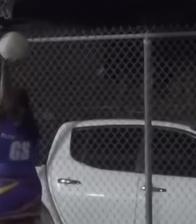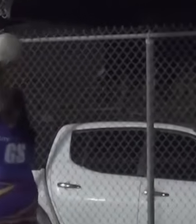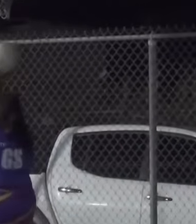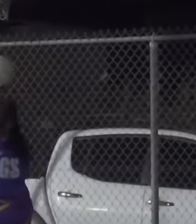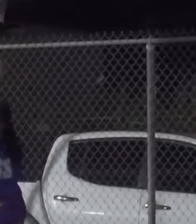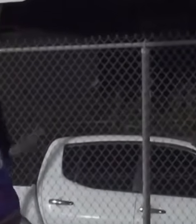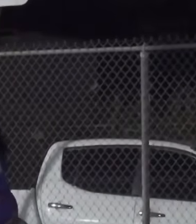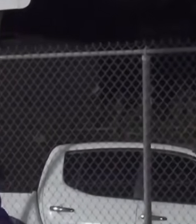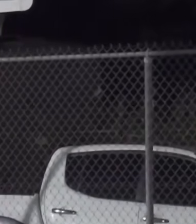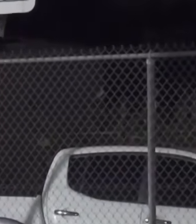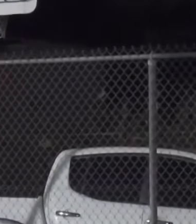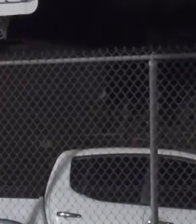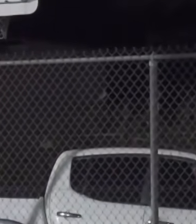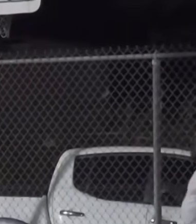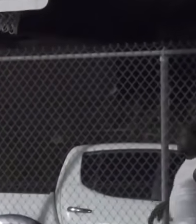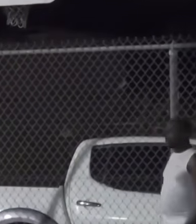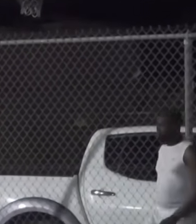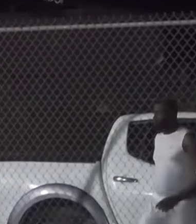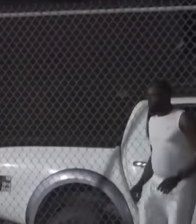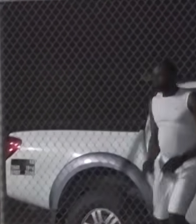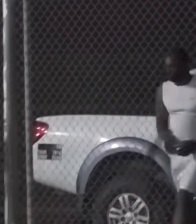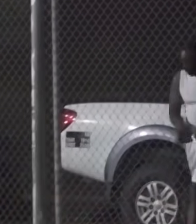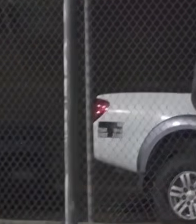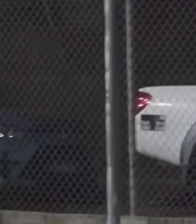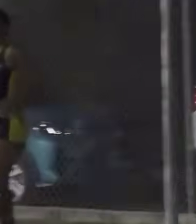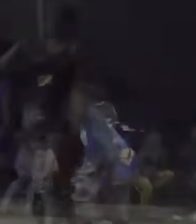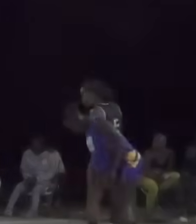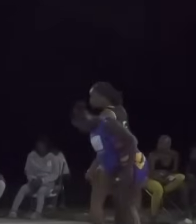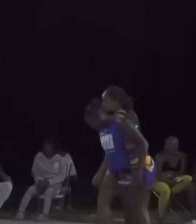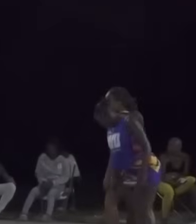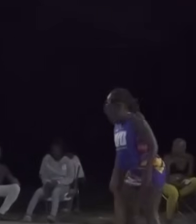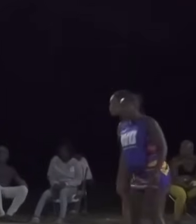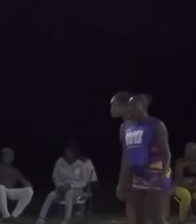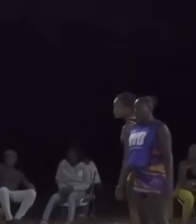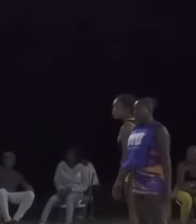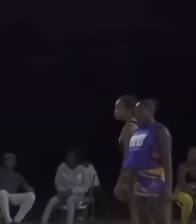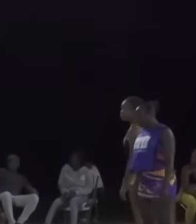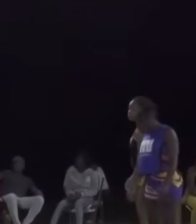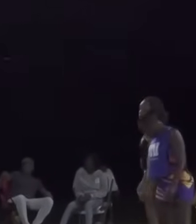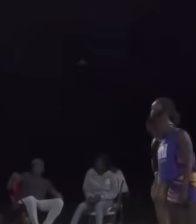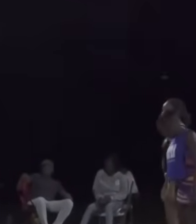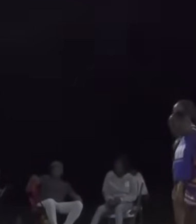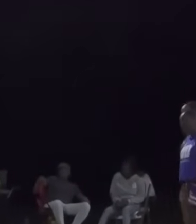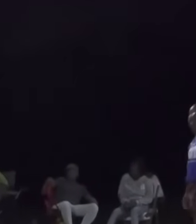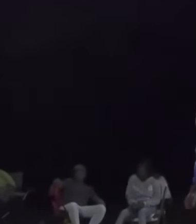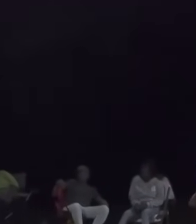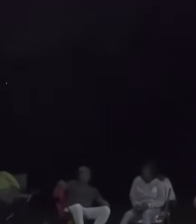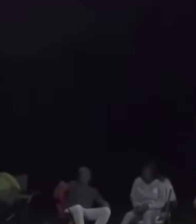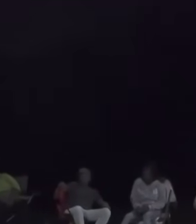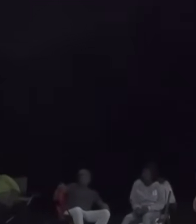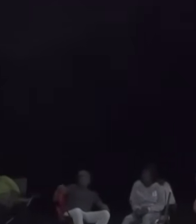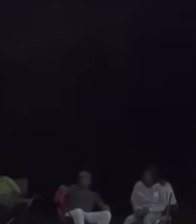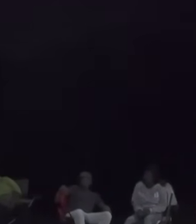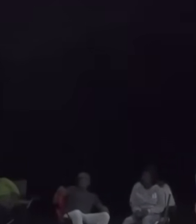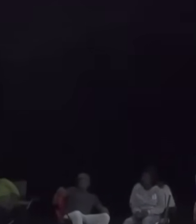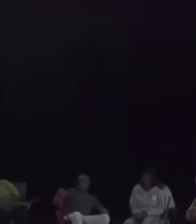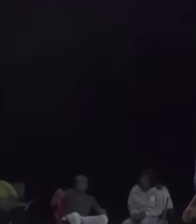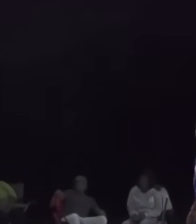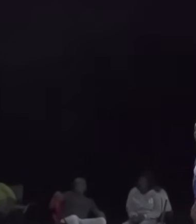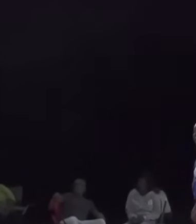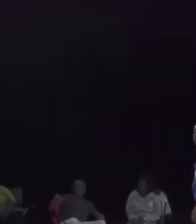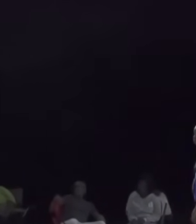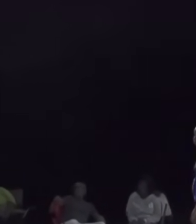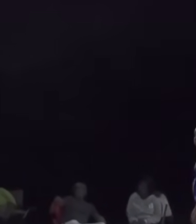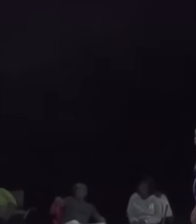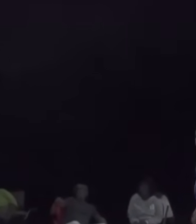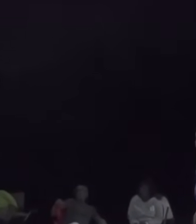shooting duty, and that did a lot to her confidence. UWI worked their way into the match, and the ever-present pair of